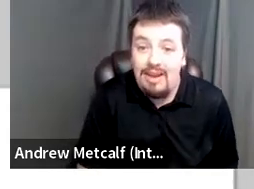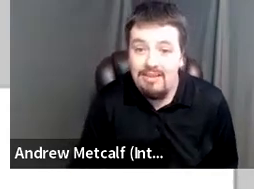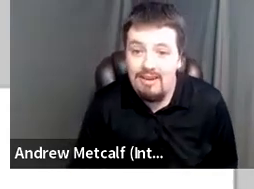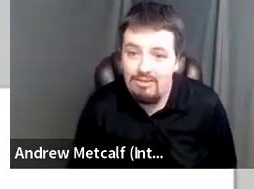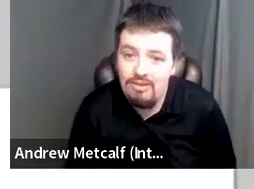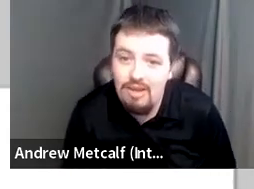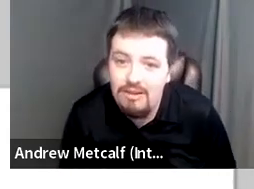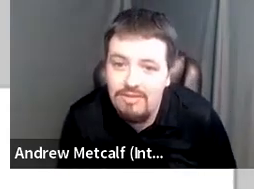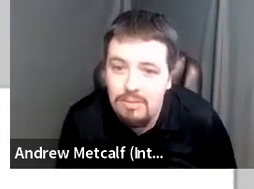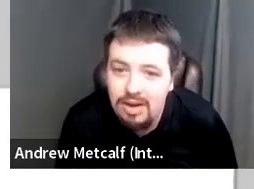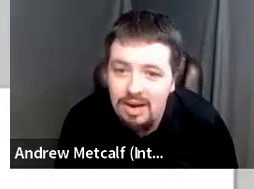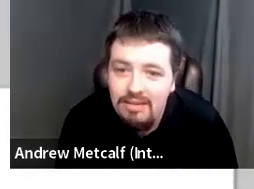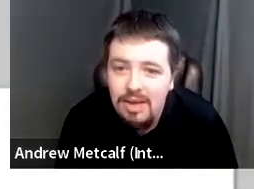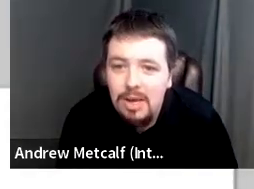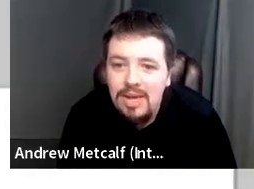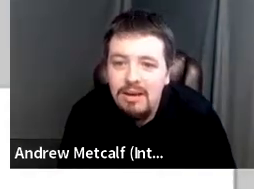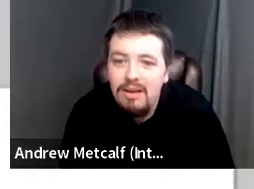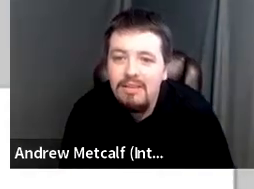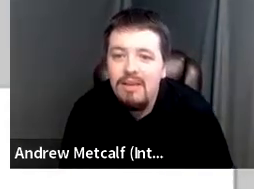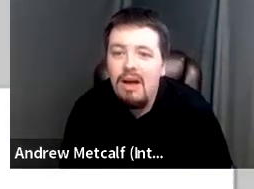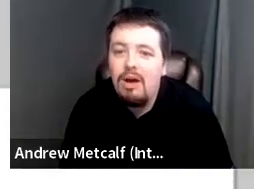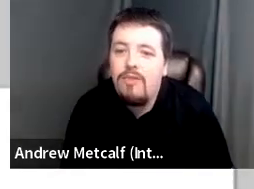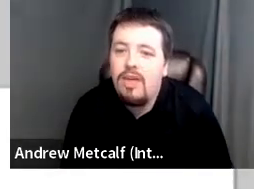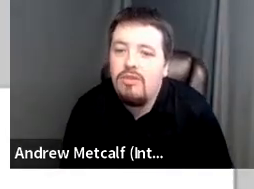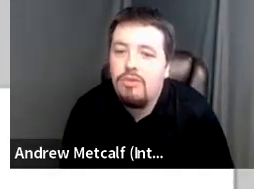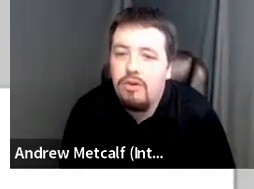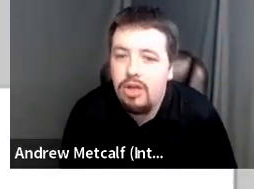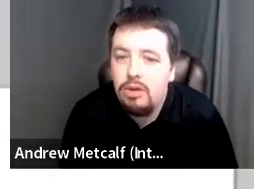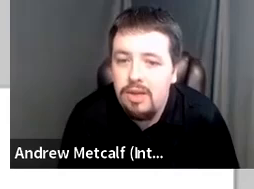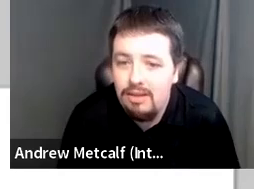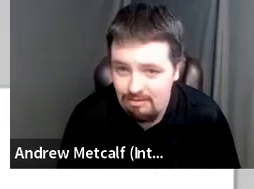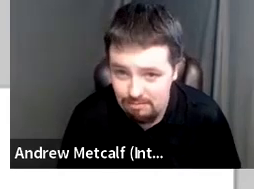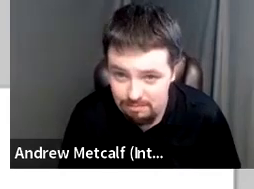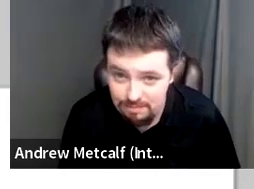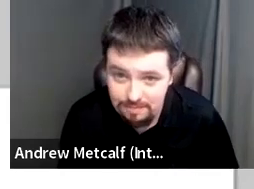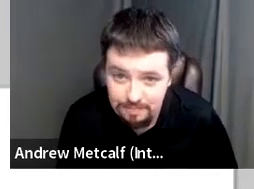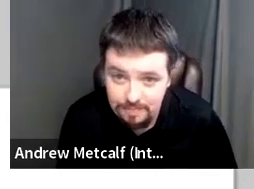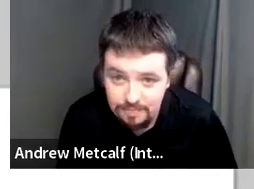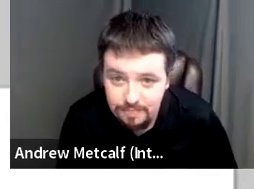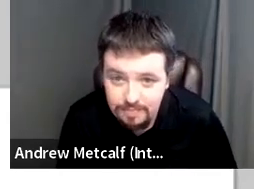plus studies. There's a lot of similarities because of the sort of colonialism